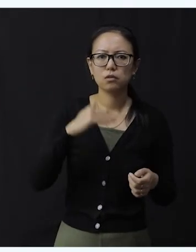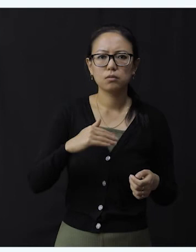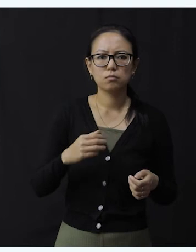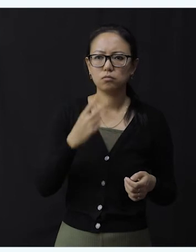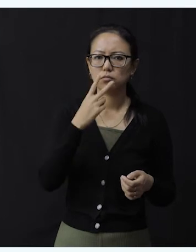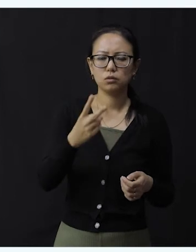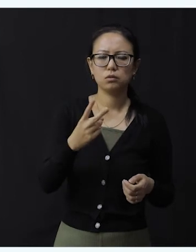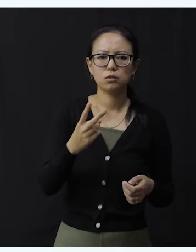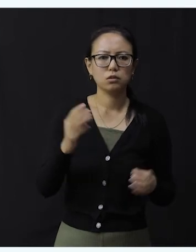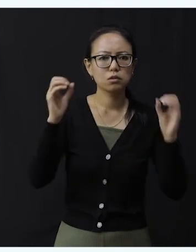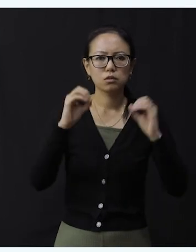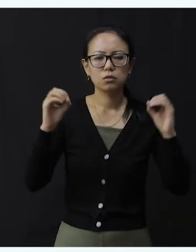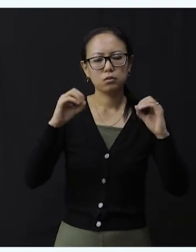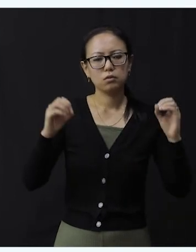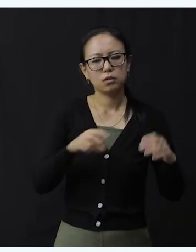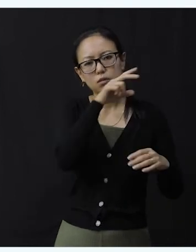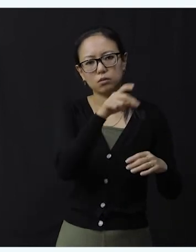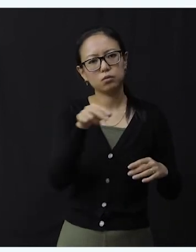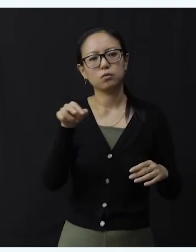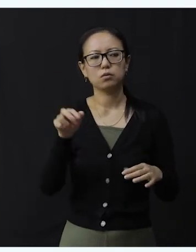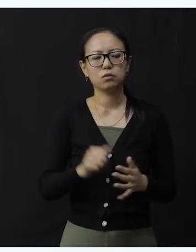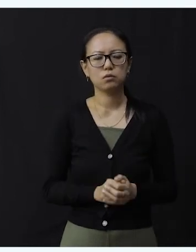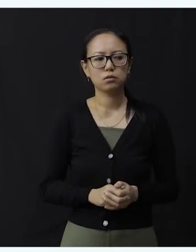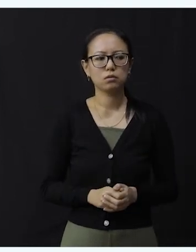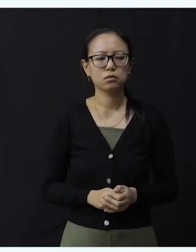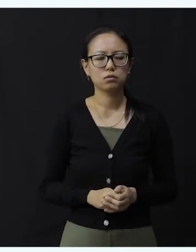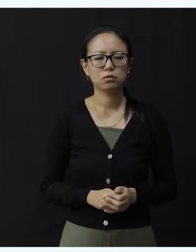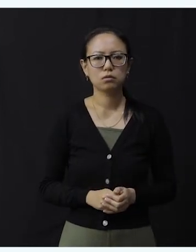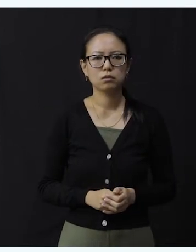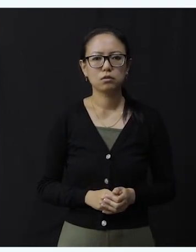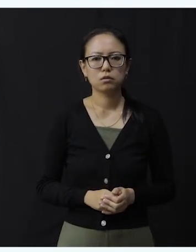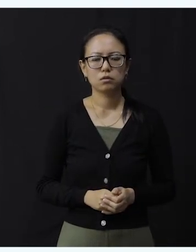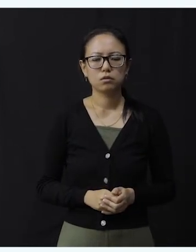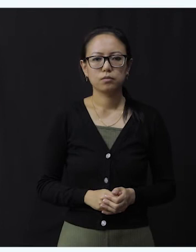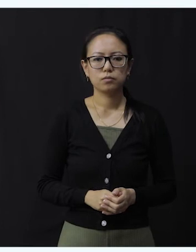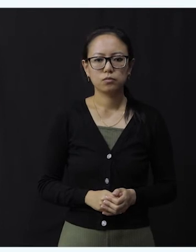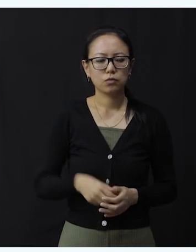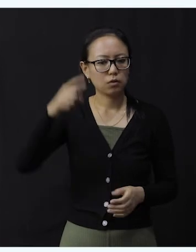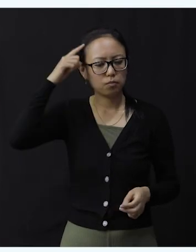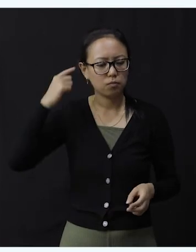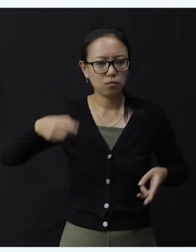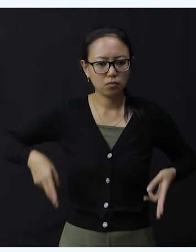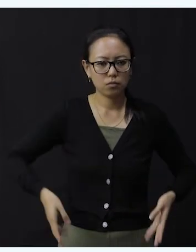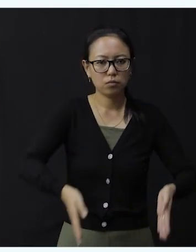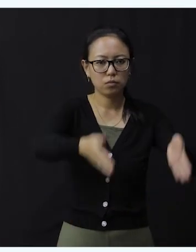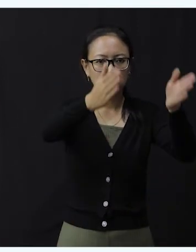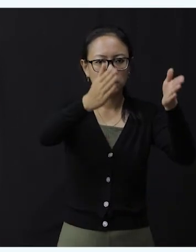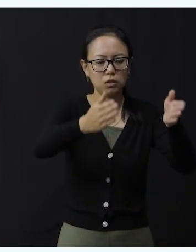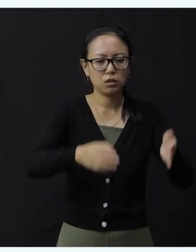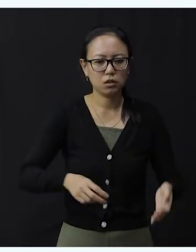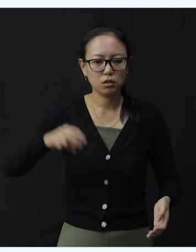that while you are walking on the road, you should always walk on the footpath. You can see there on the picture. You